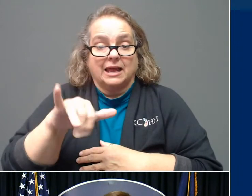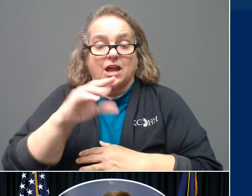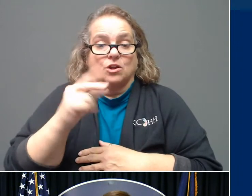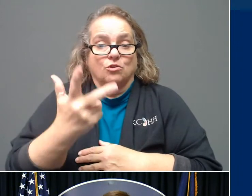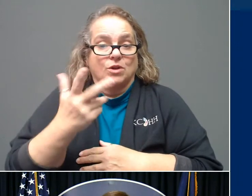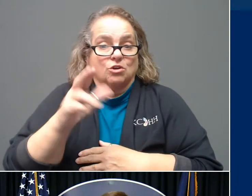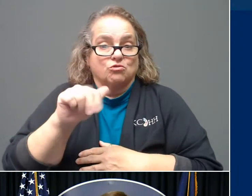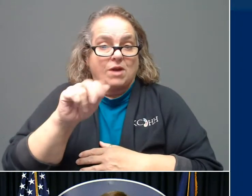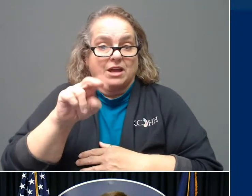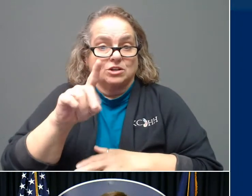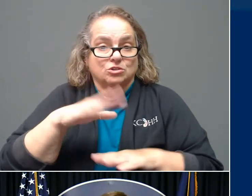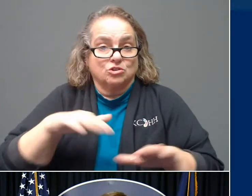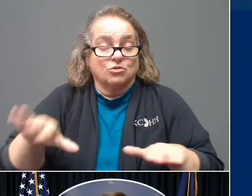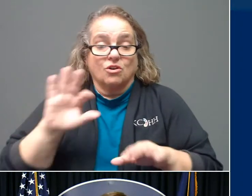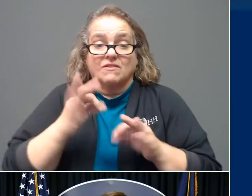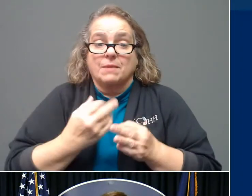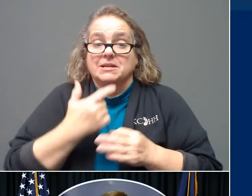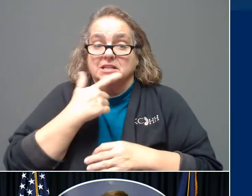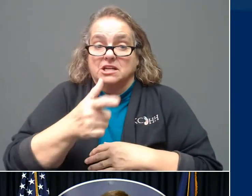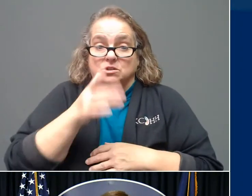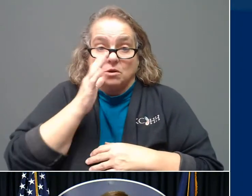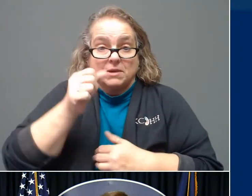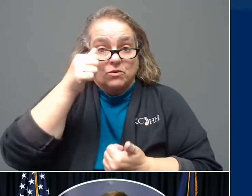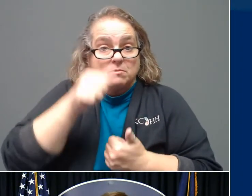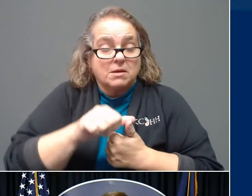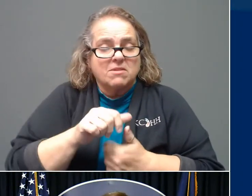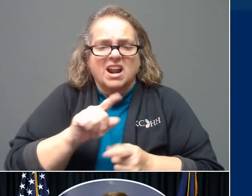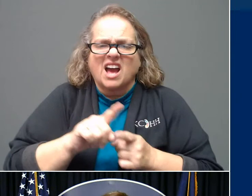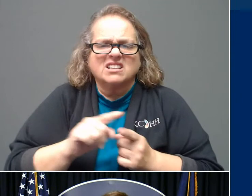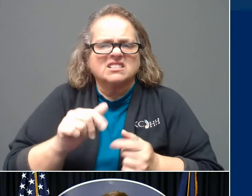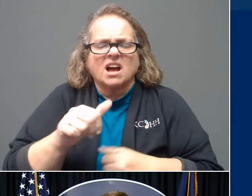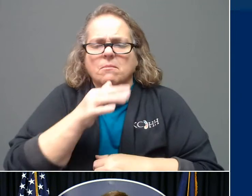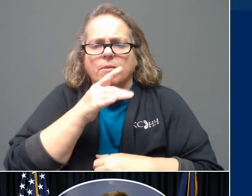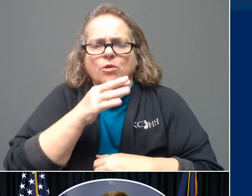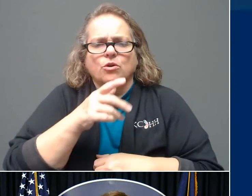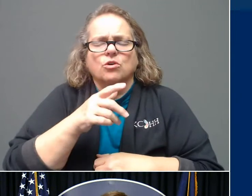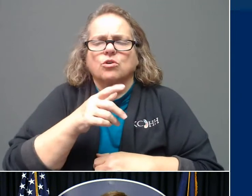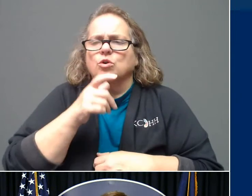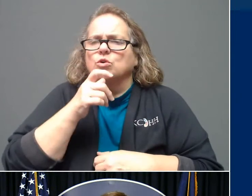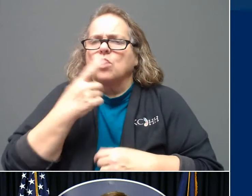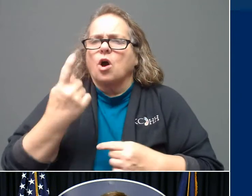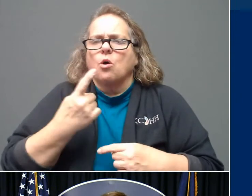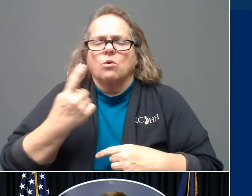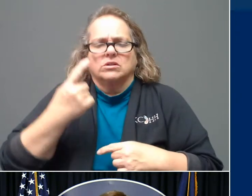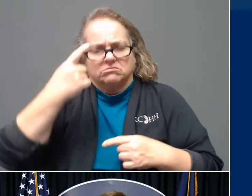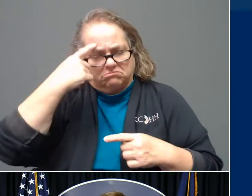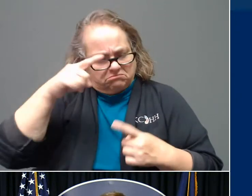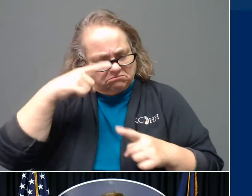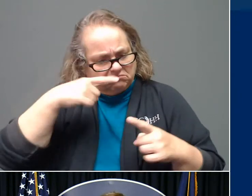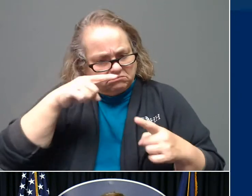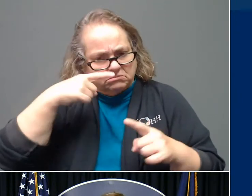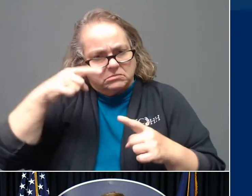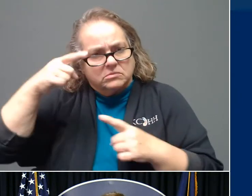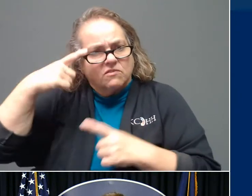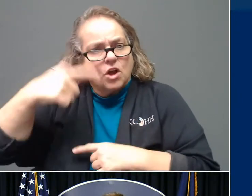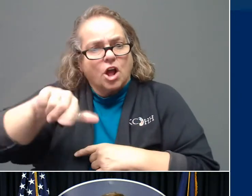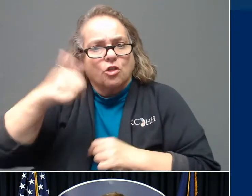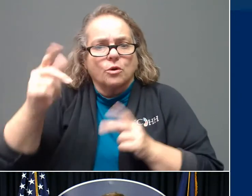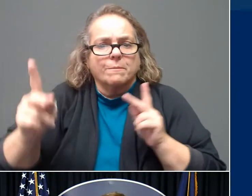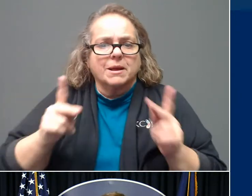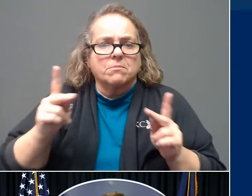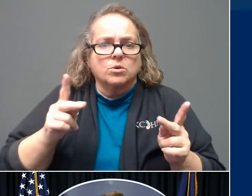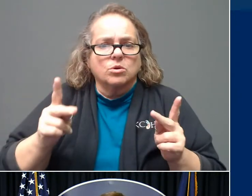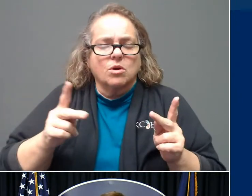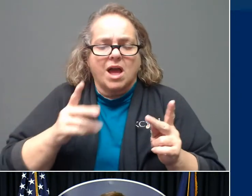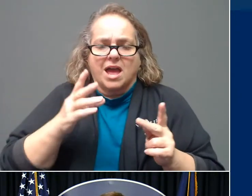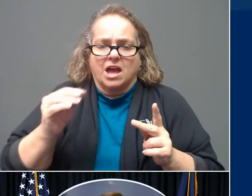Peggy will be remembered as a selfless mother, not just to her family, but to everyone she cared for throughout her life. Today, our thoughts